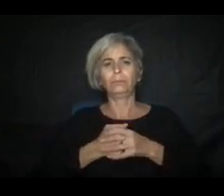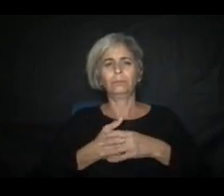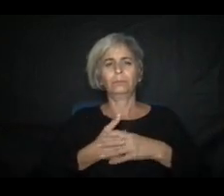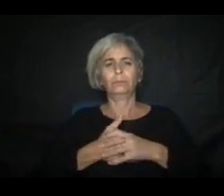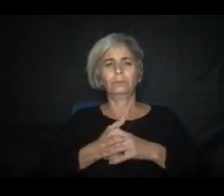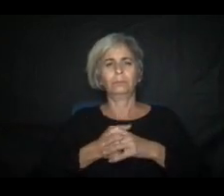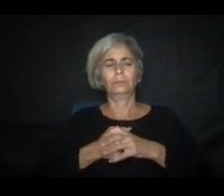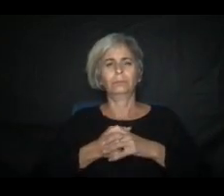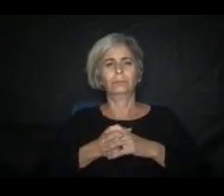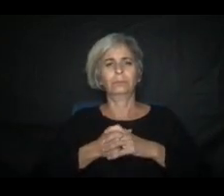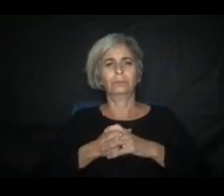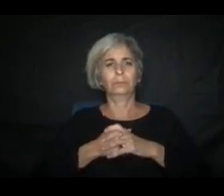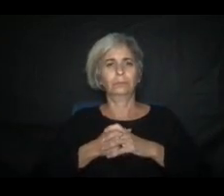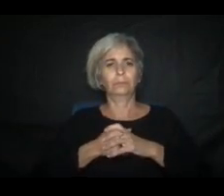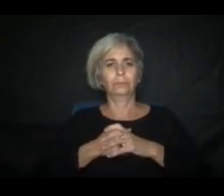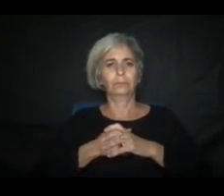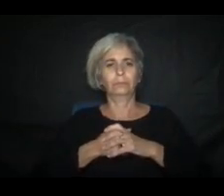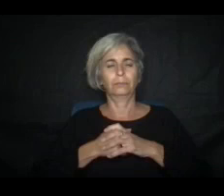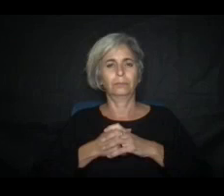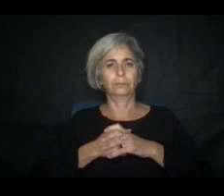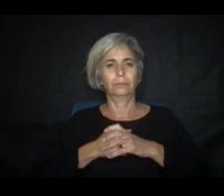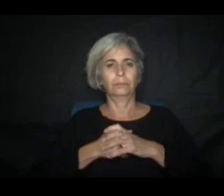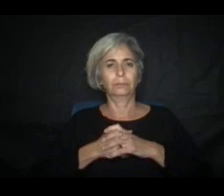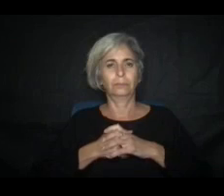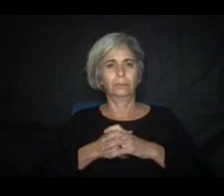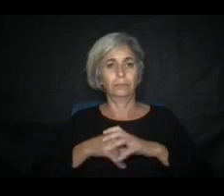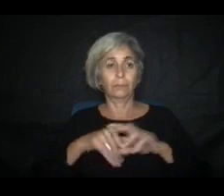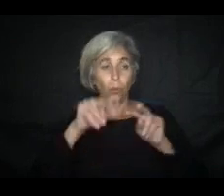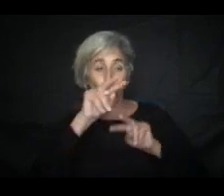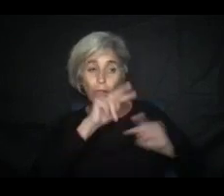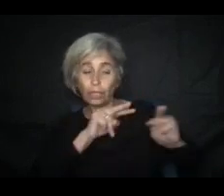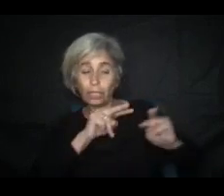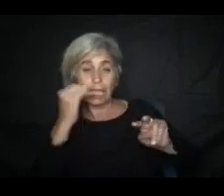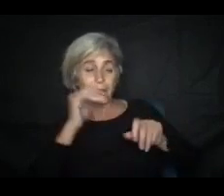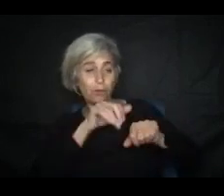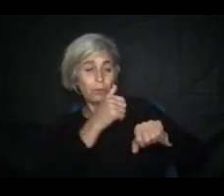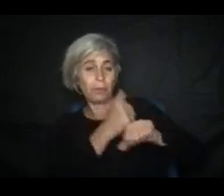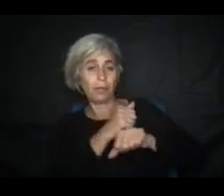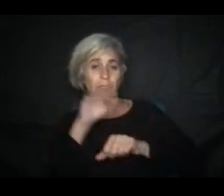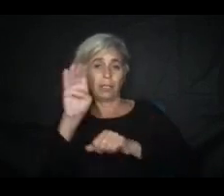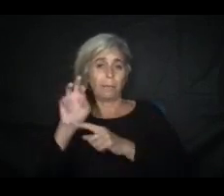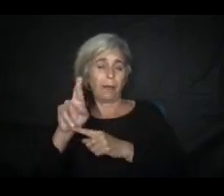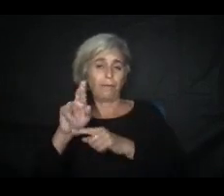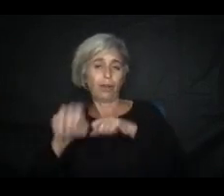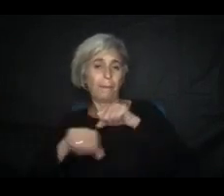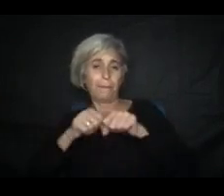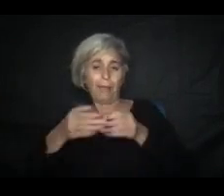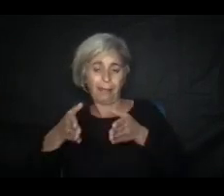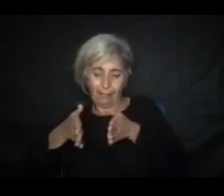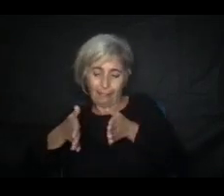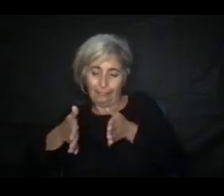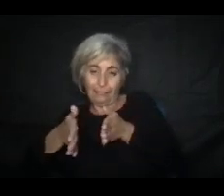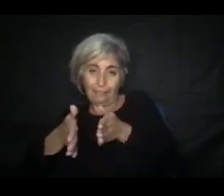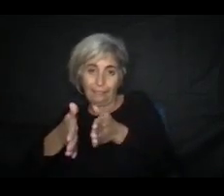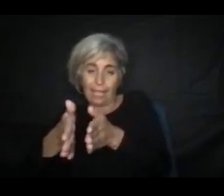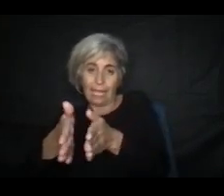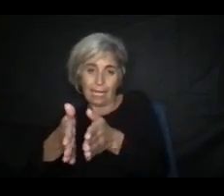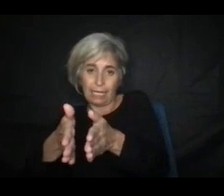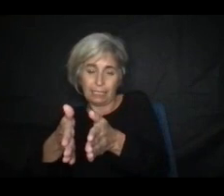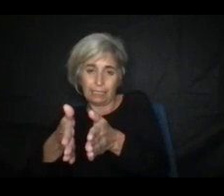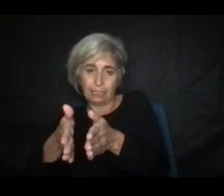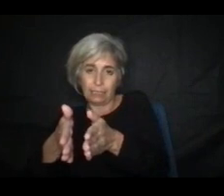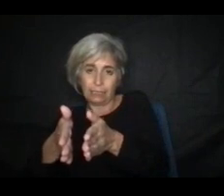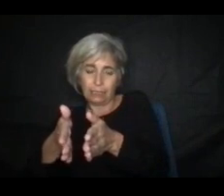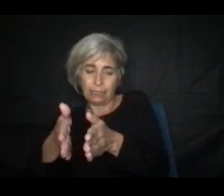What we're looking at, in essence, if you build a buffered bike lane, this is a lane that has pavement markings between the